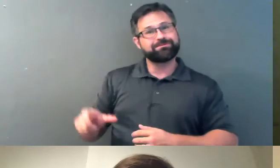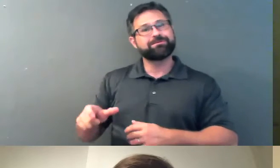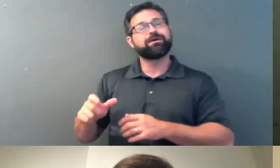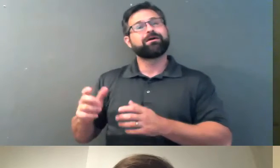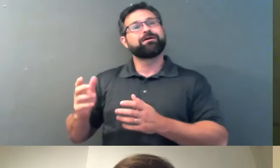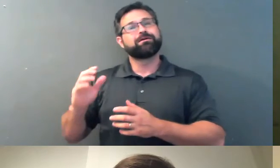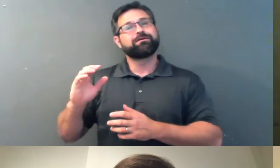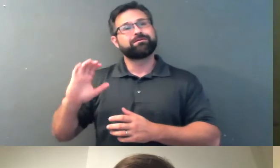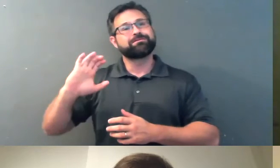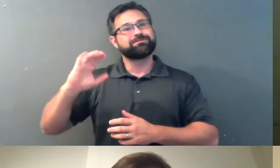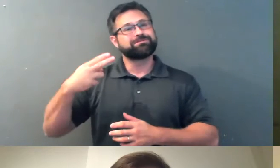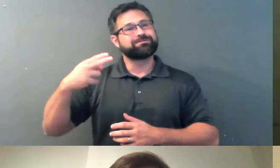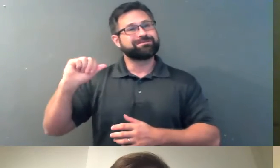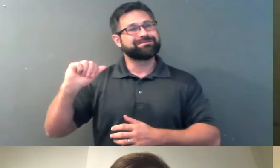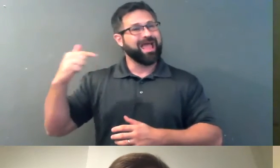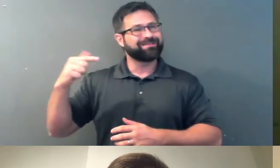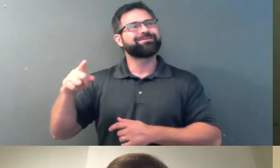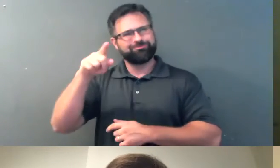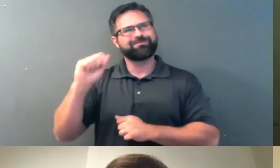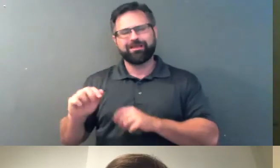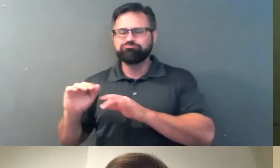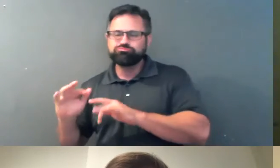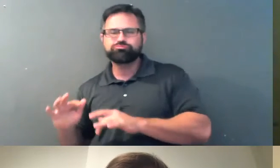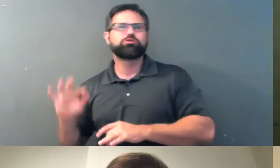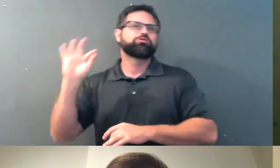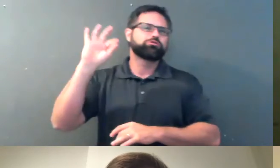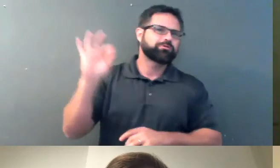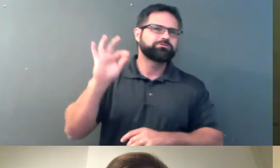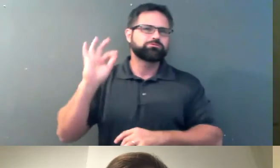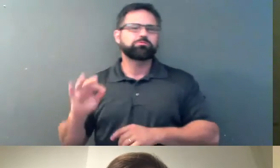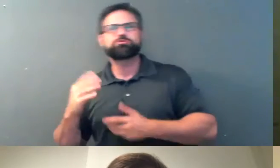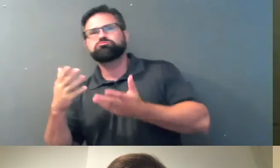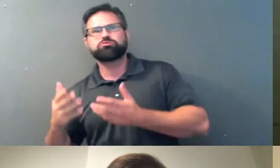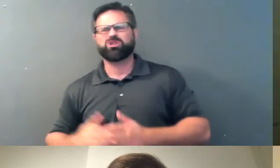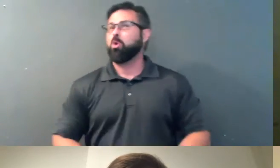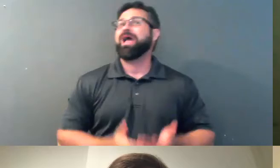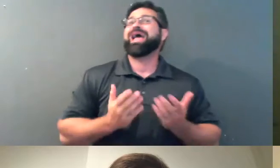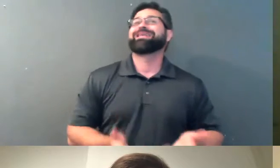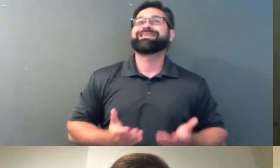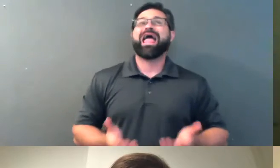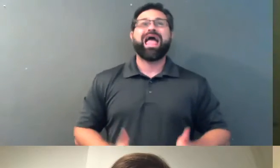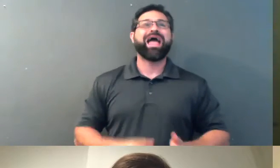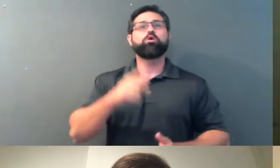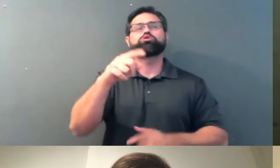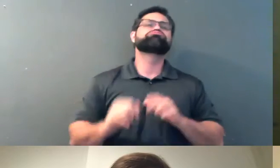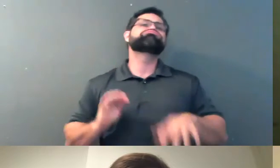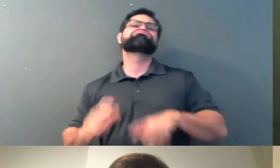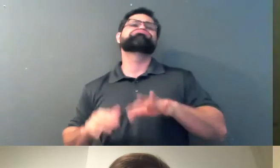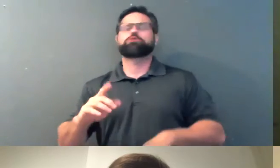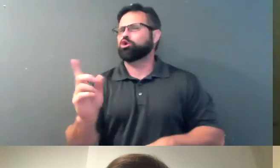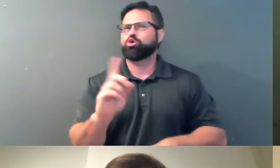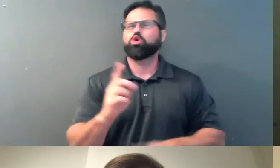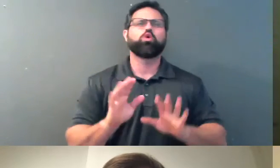that Q&A session. So please do not comment that much on the chat box while the event develops, so